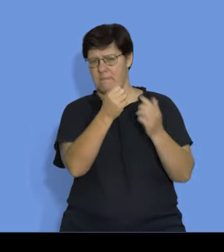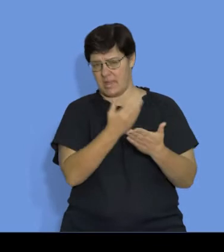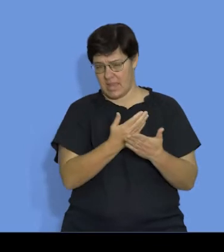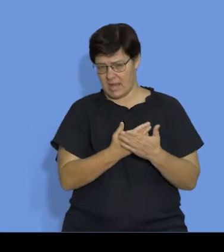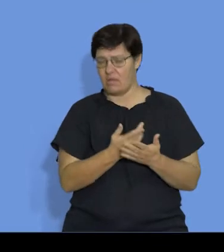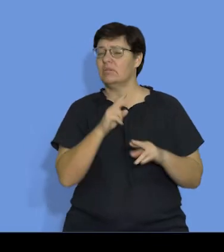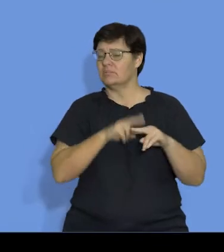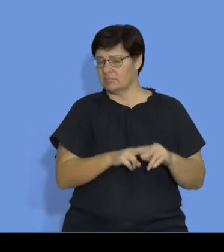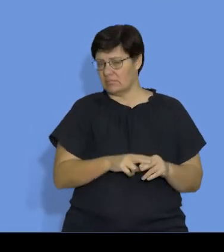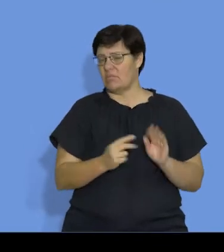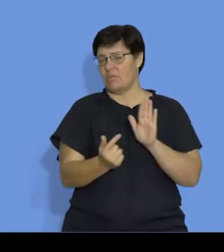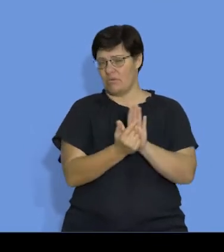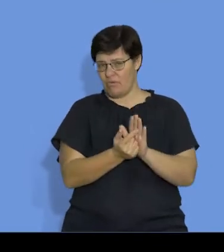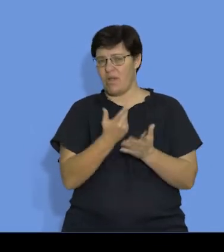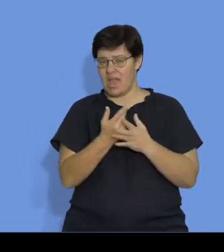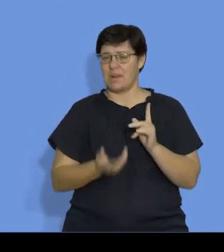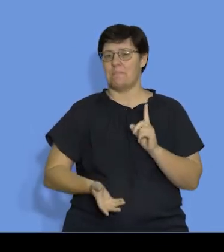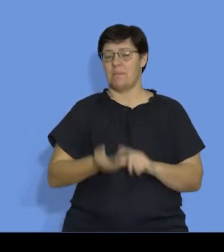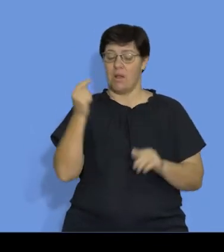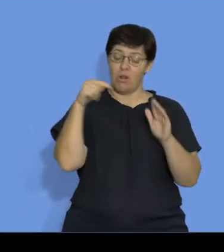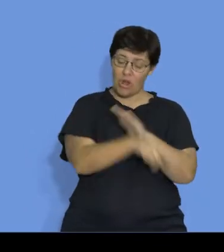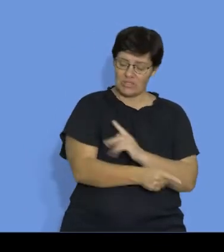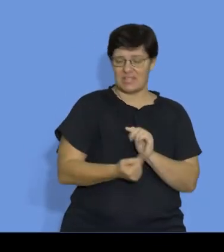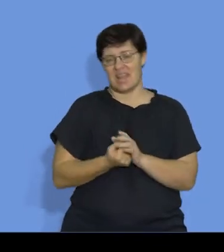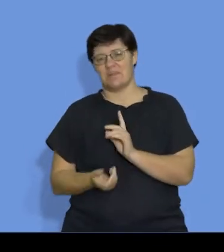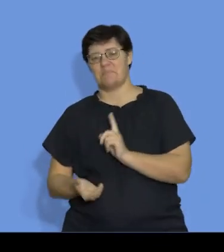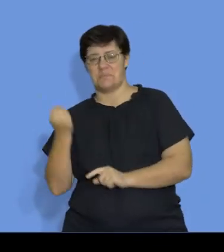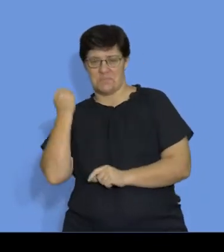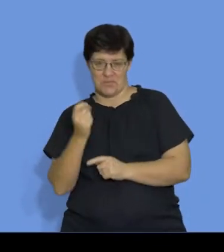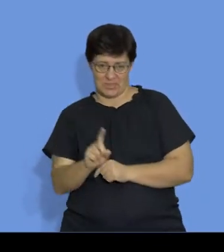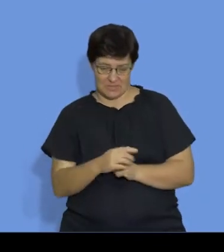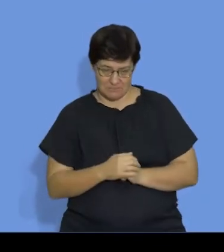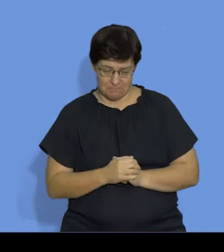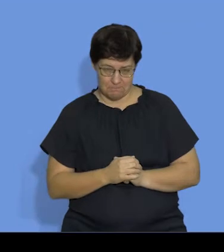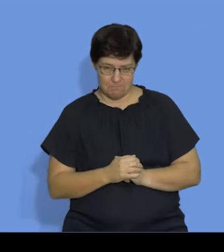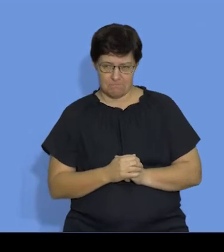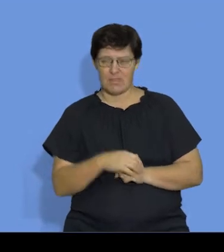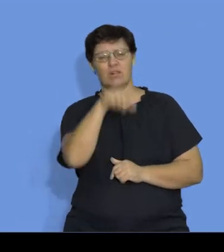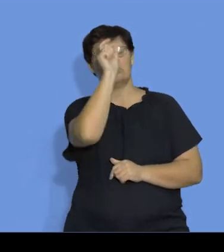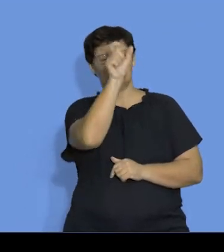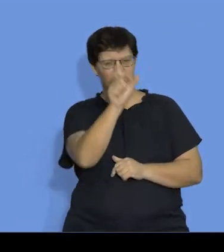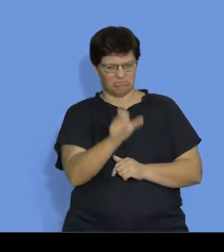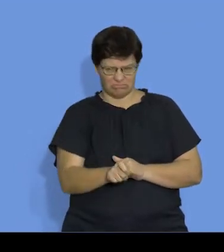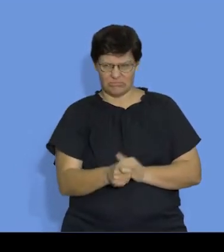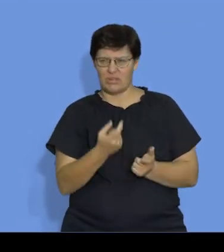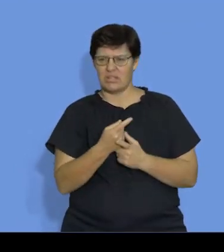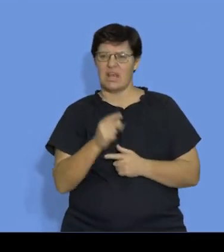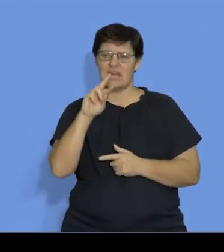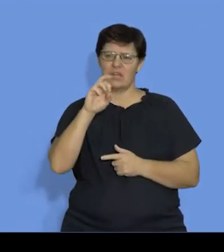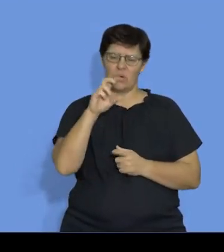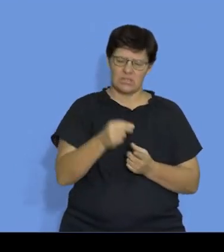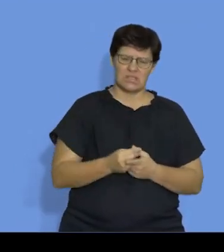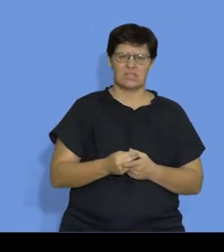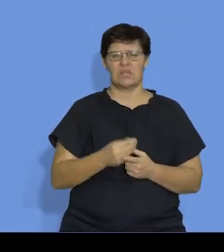the loss as well as the gain. Right. Okay, so some of the terminology, as I've indicated, we'll talk about redox,